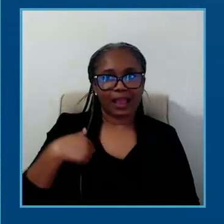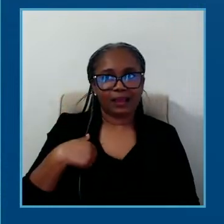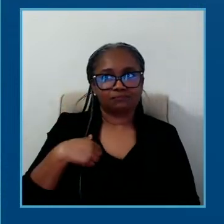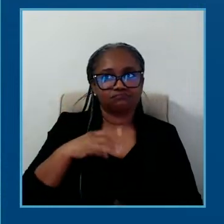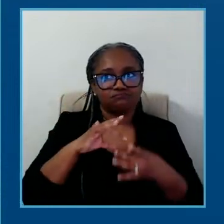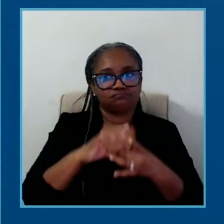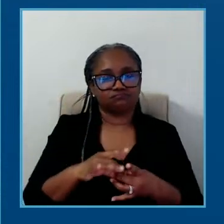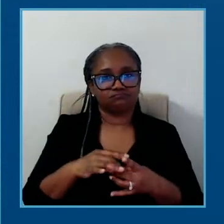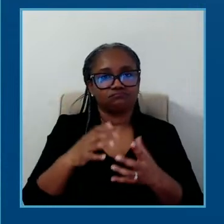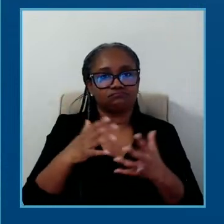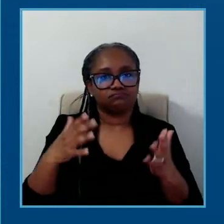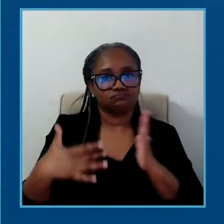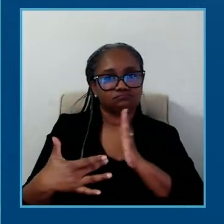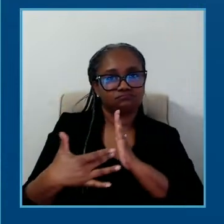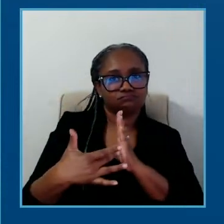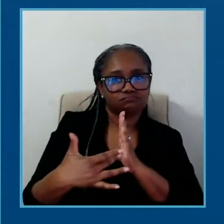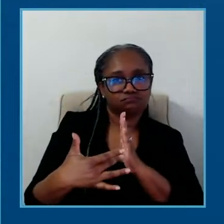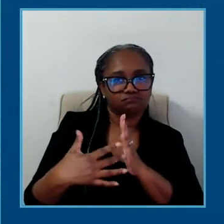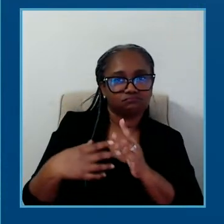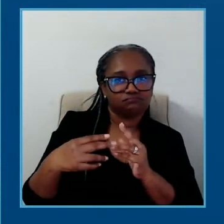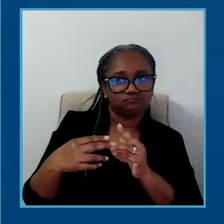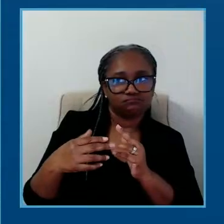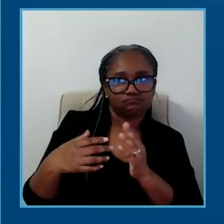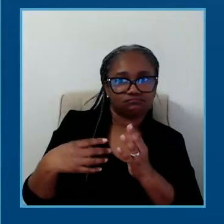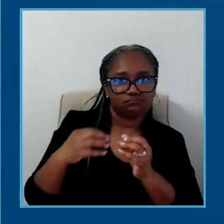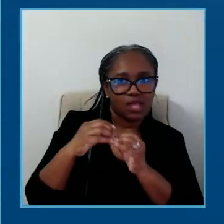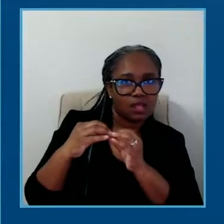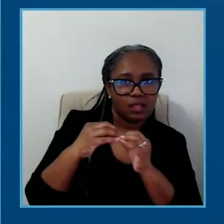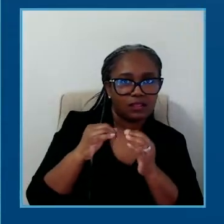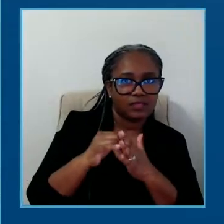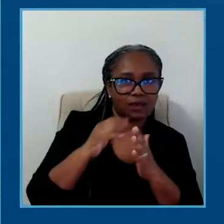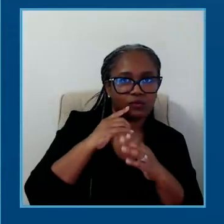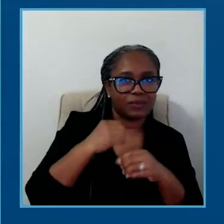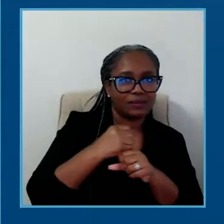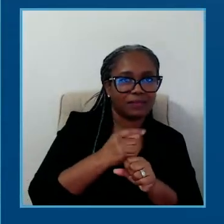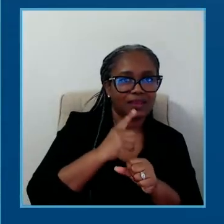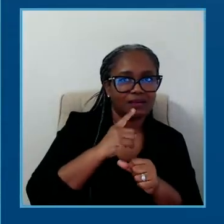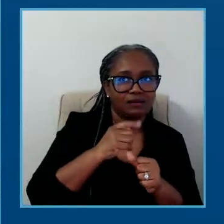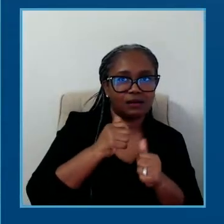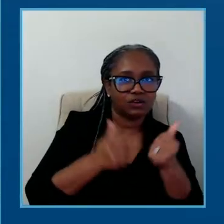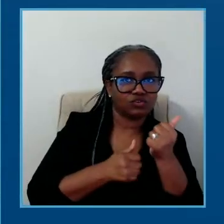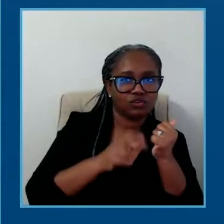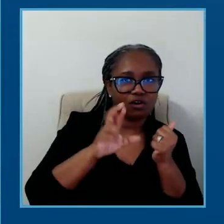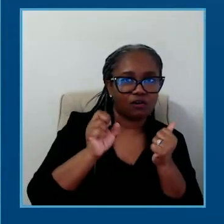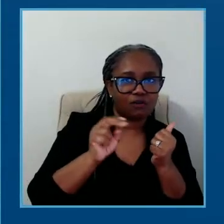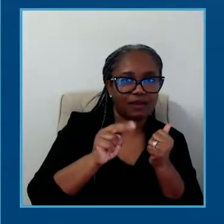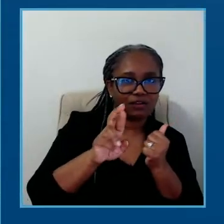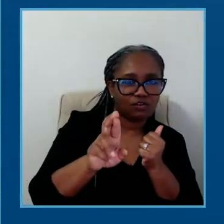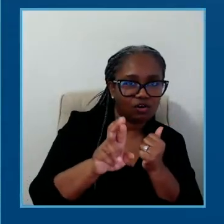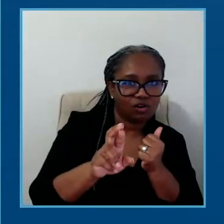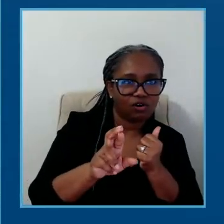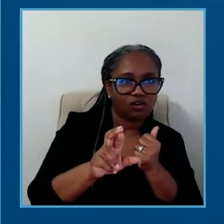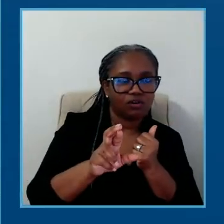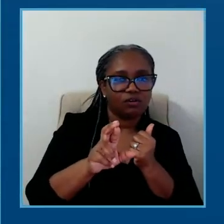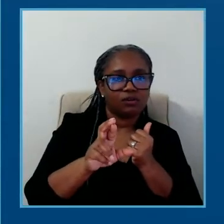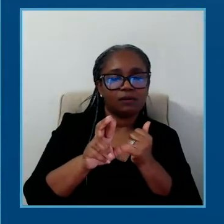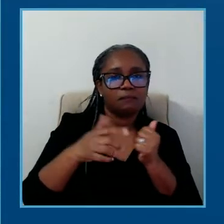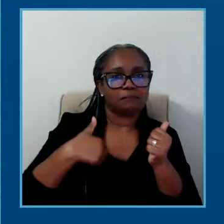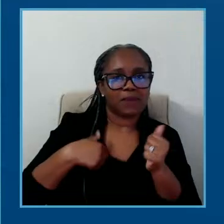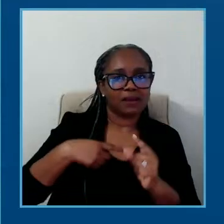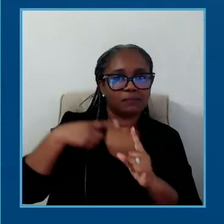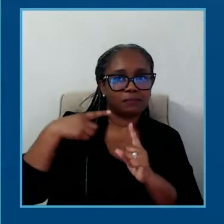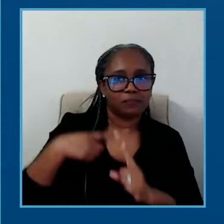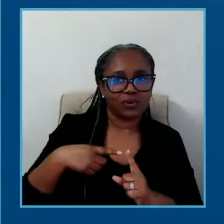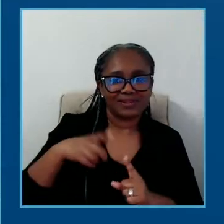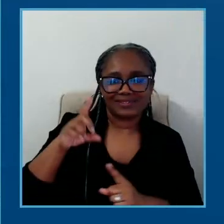under Roberts to get under this exception or get under that exception, but that the DNC members knew what they were doing and knew who they were